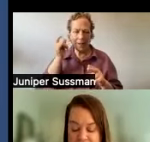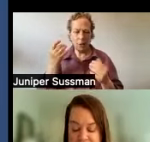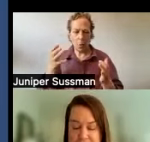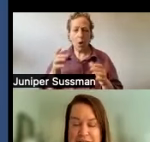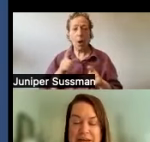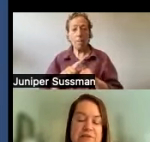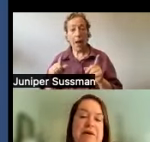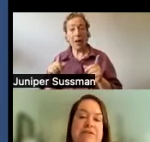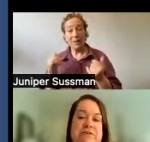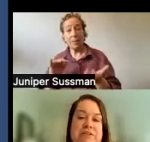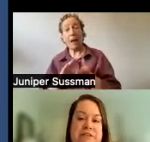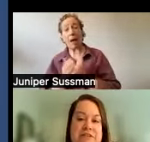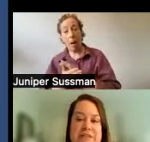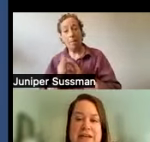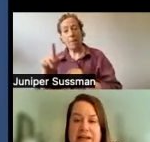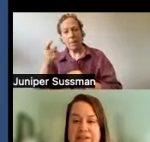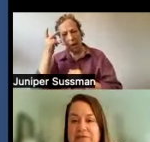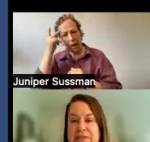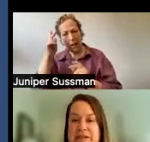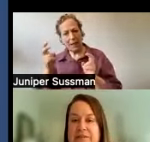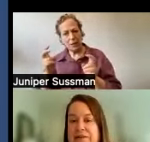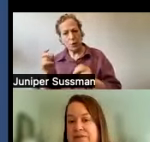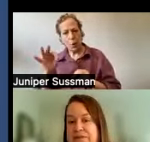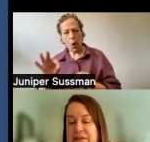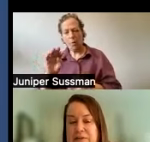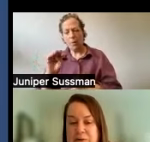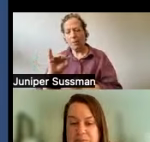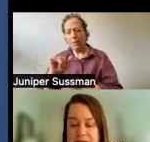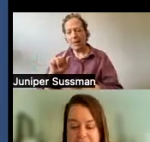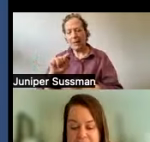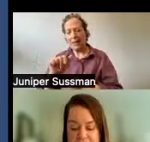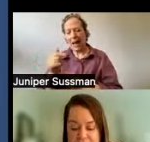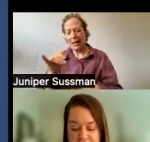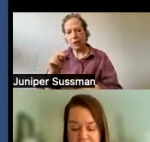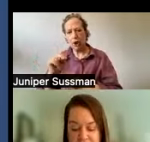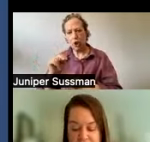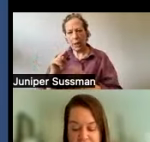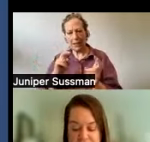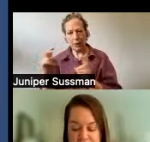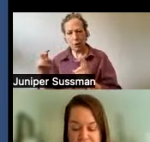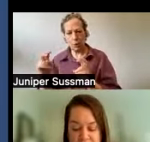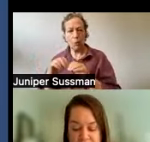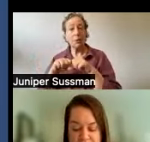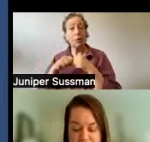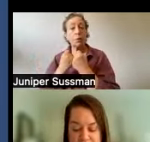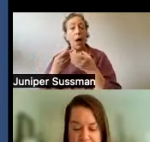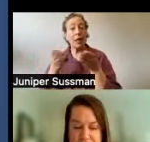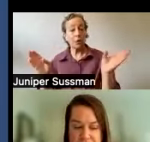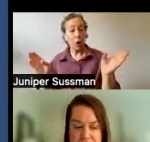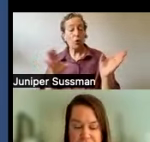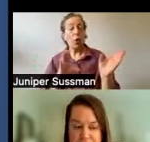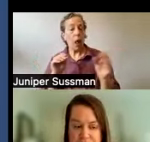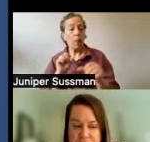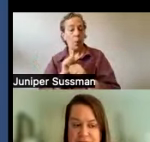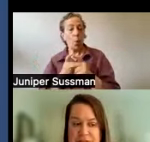of mitigation measures just in society generally, and I think obviously in the workplace. And I'm